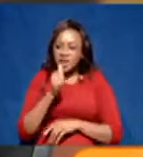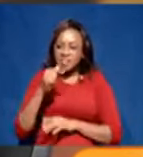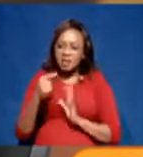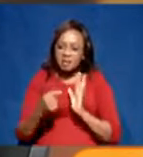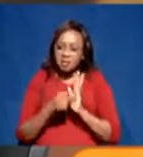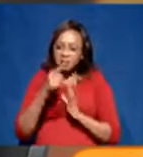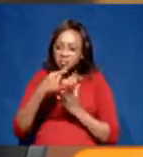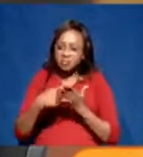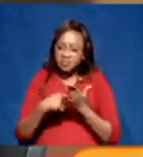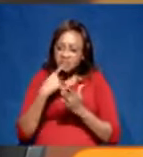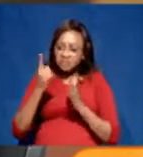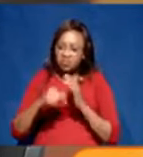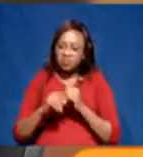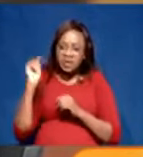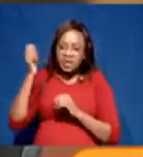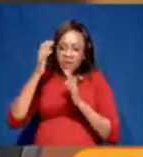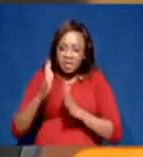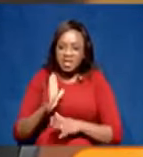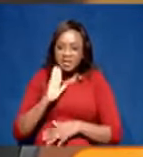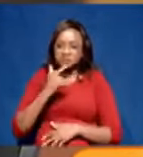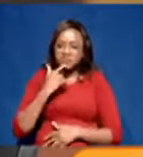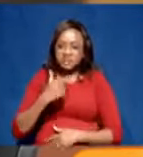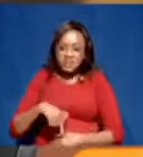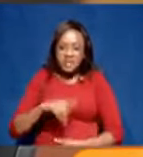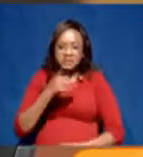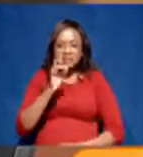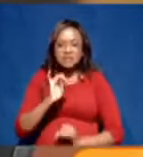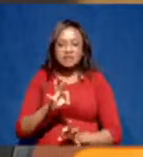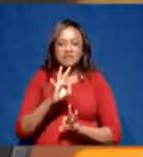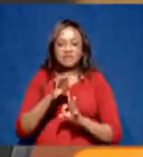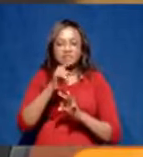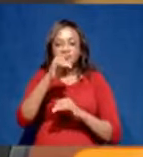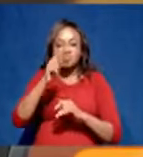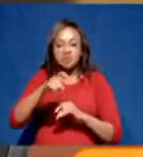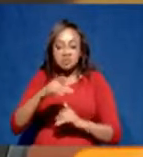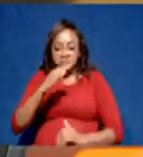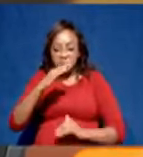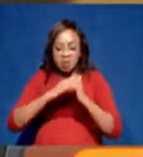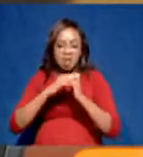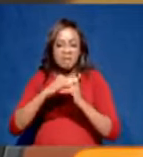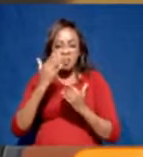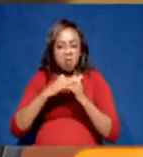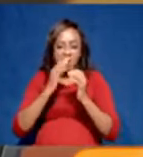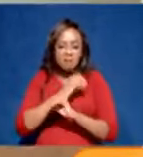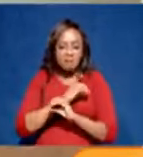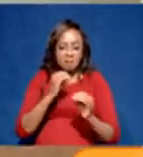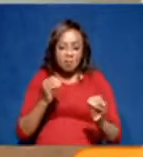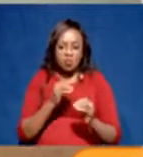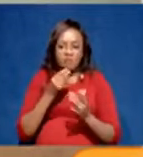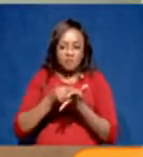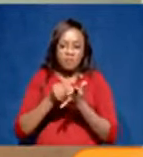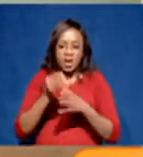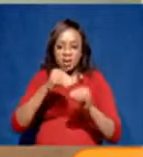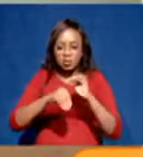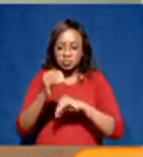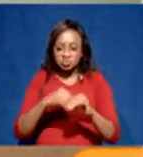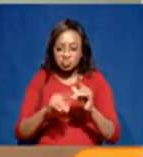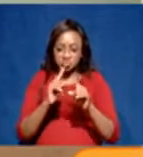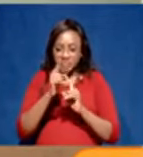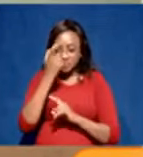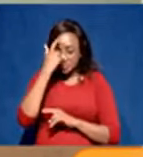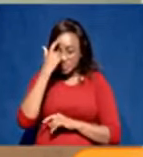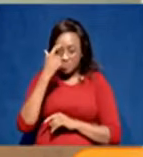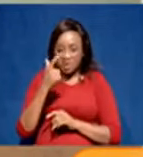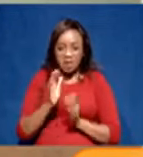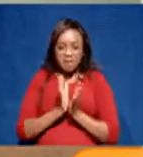it's Kenyans who are going to tell you whether you need a cap or you don't. Let's talk about public participation. Mm-hmm. And I'm sure you heard what happened with the Finance